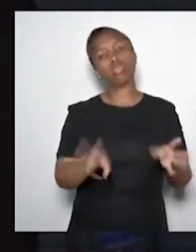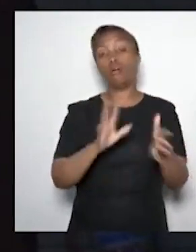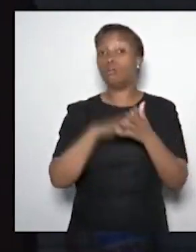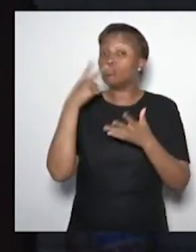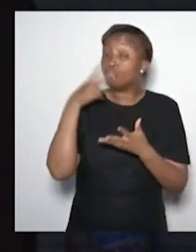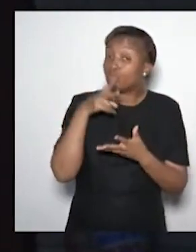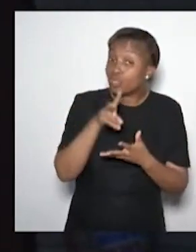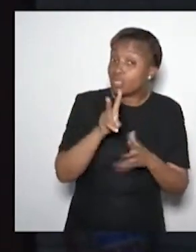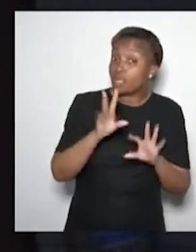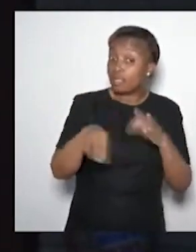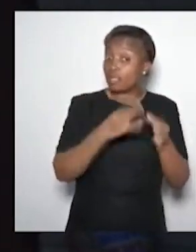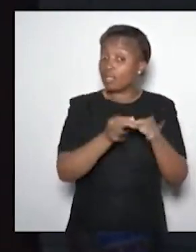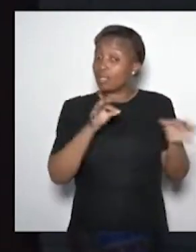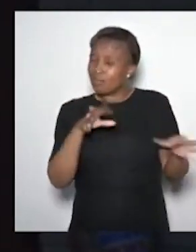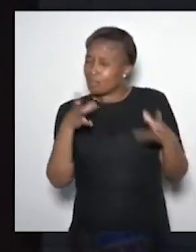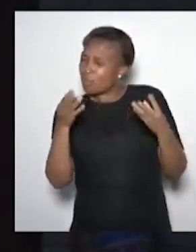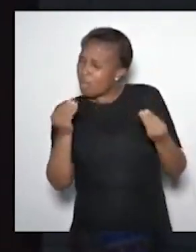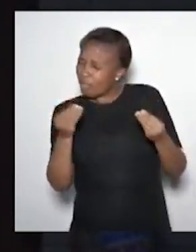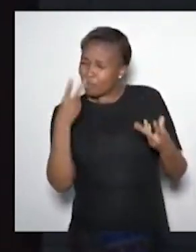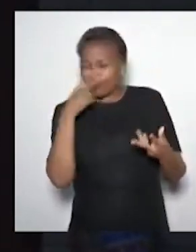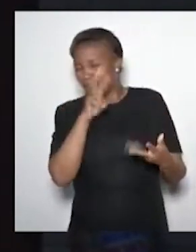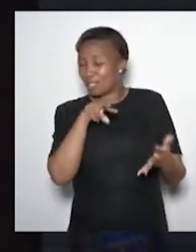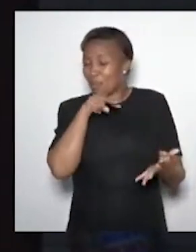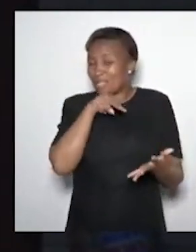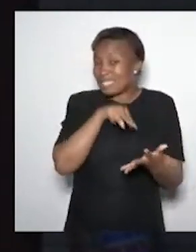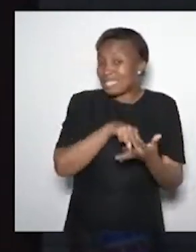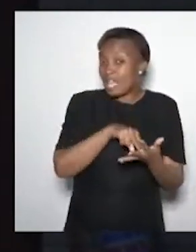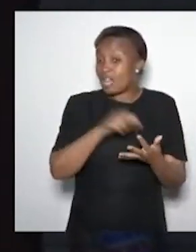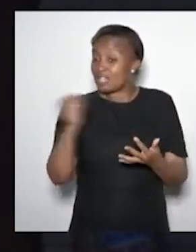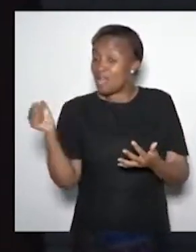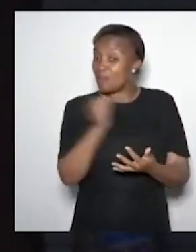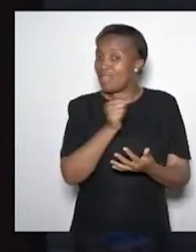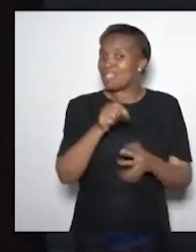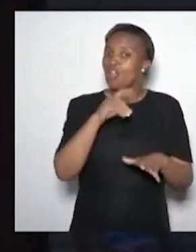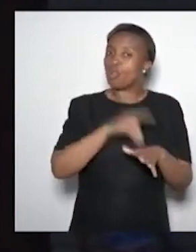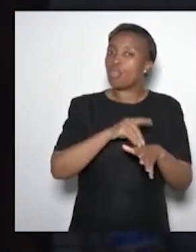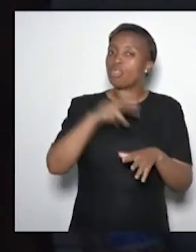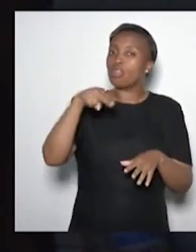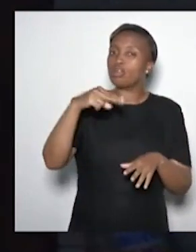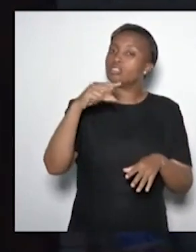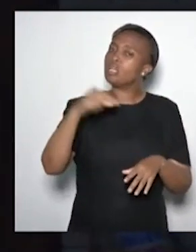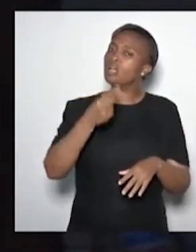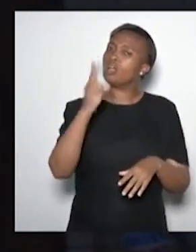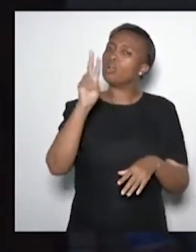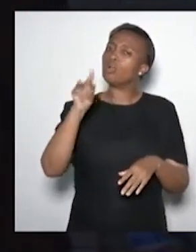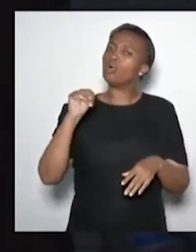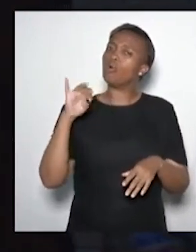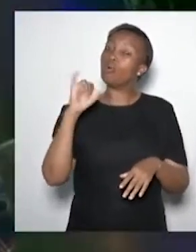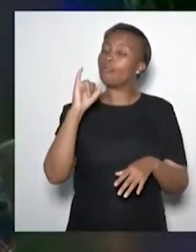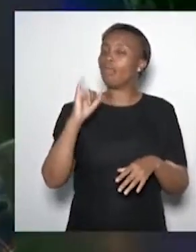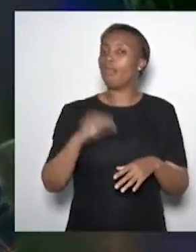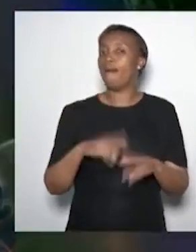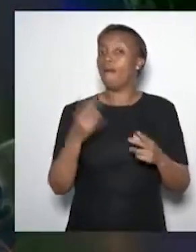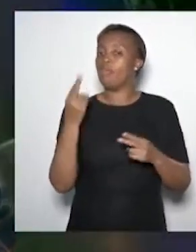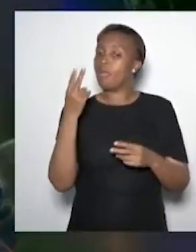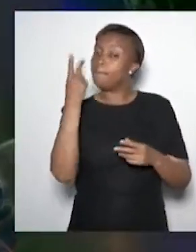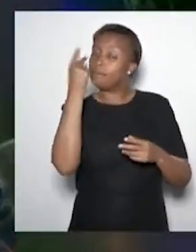them, what a gift we had this week, to see him standing side by side with Dr. Gumbi, both of them being from the Assemblies of